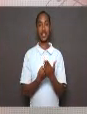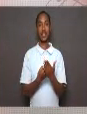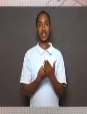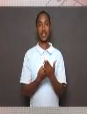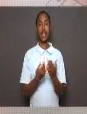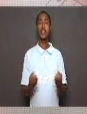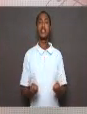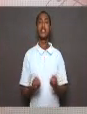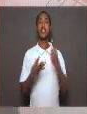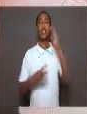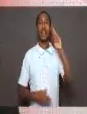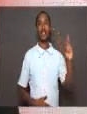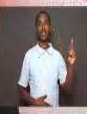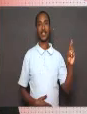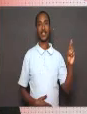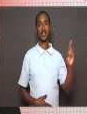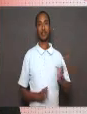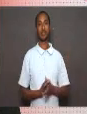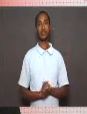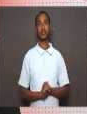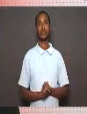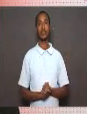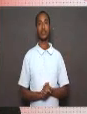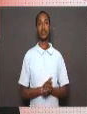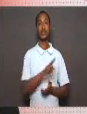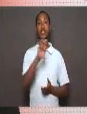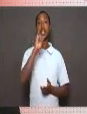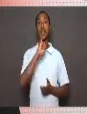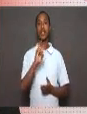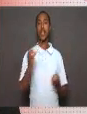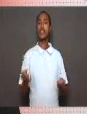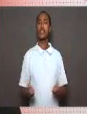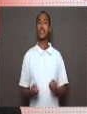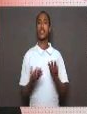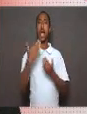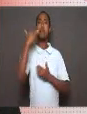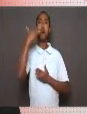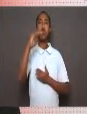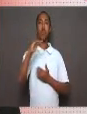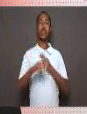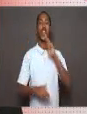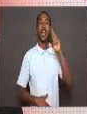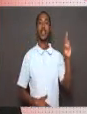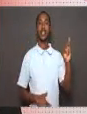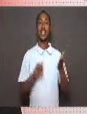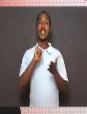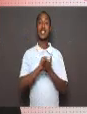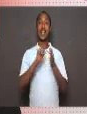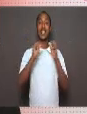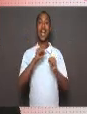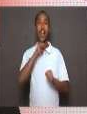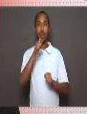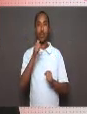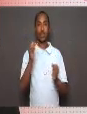excess reactant. There is an excess amount of the reactant that cannot